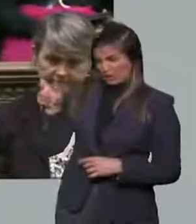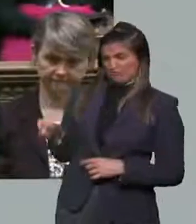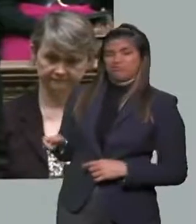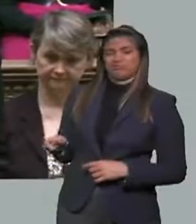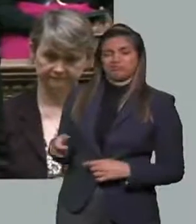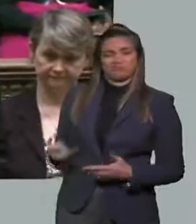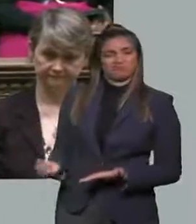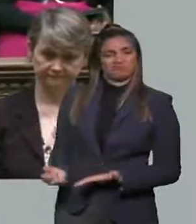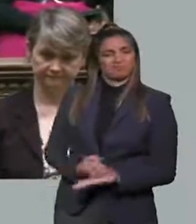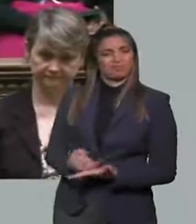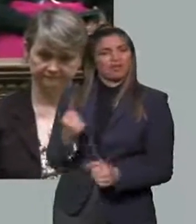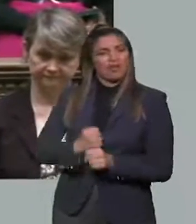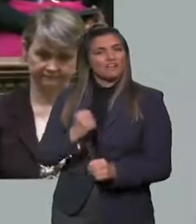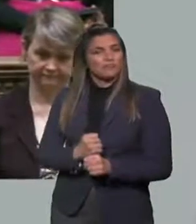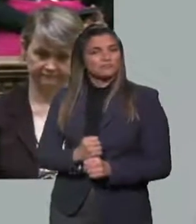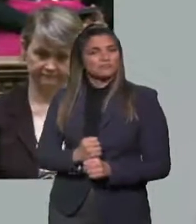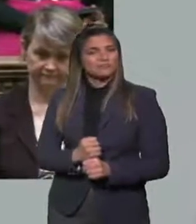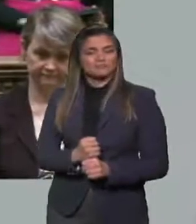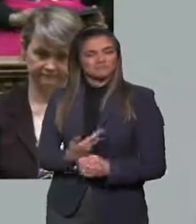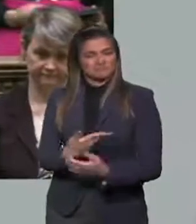before us. They hike